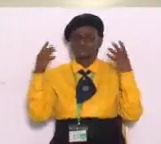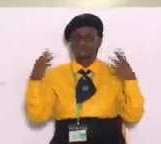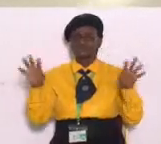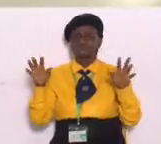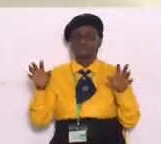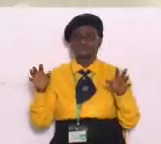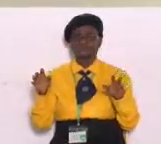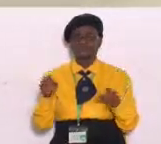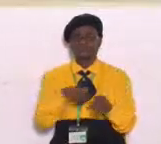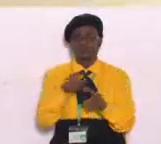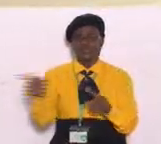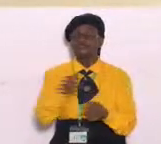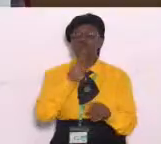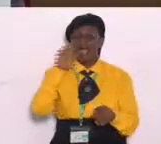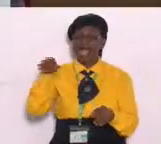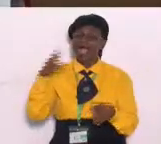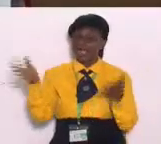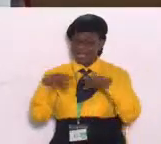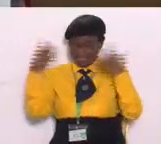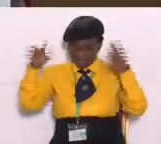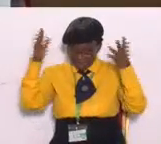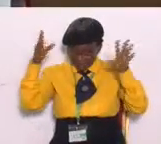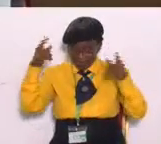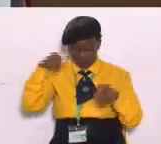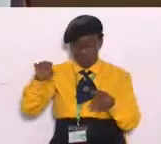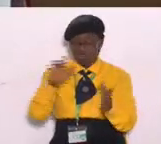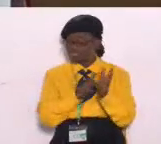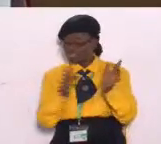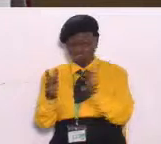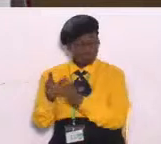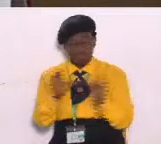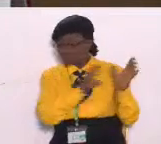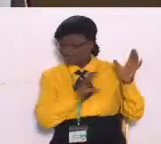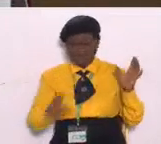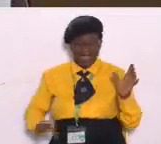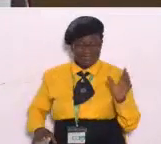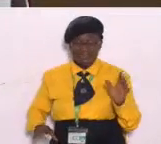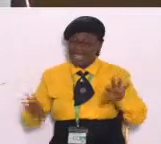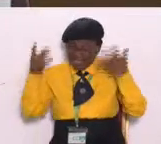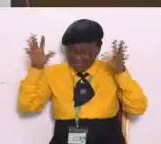Now when you are clapping for Jesus, do it very well.